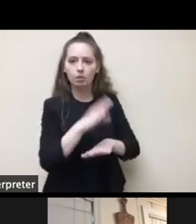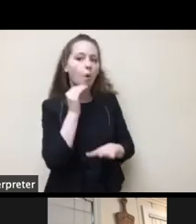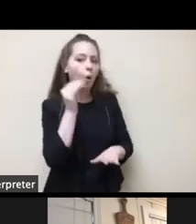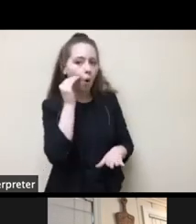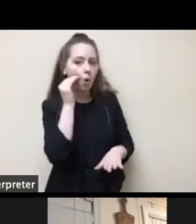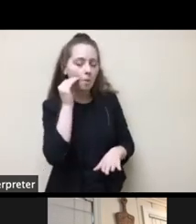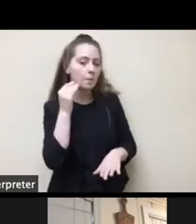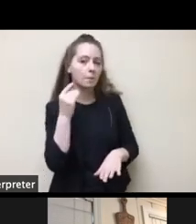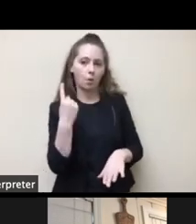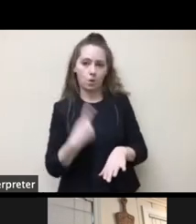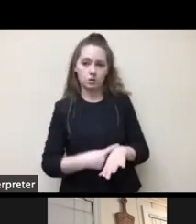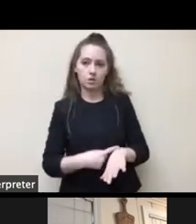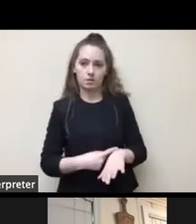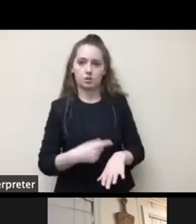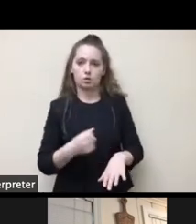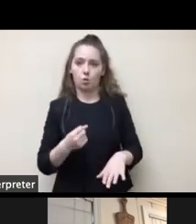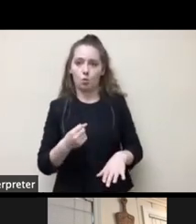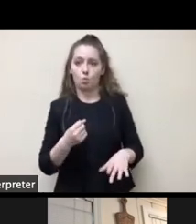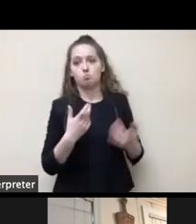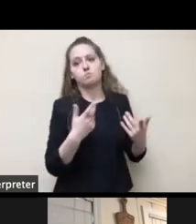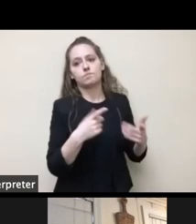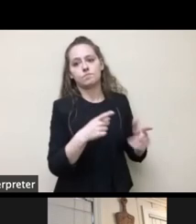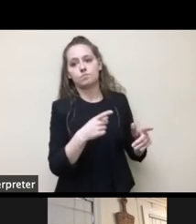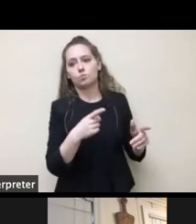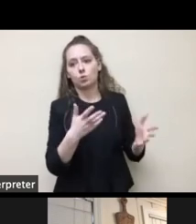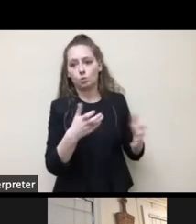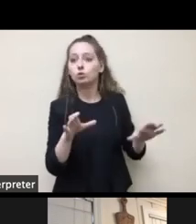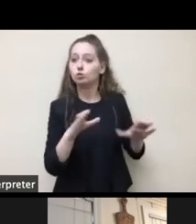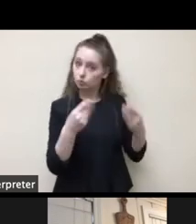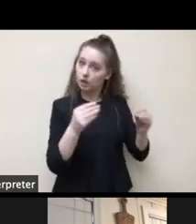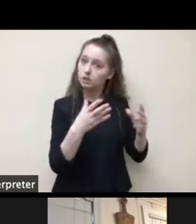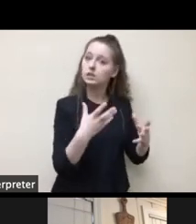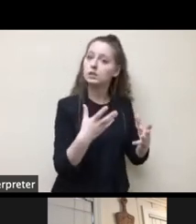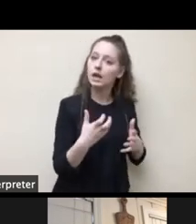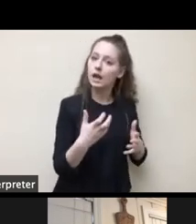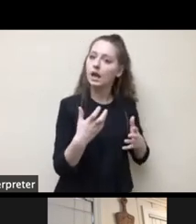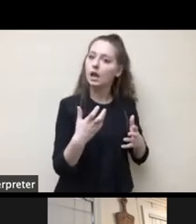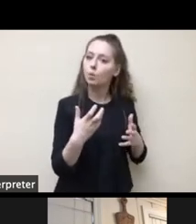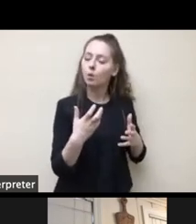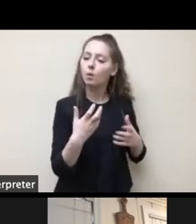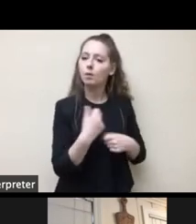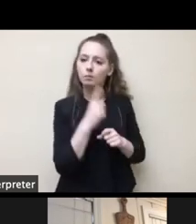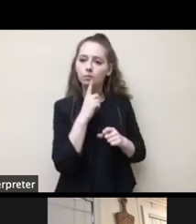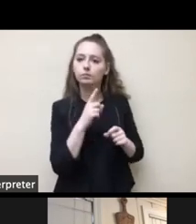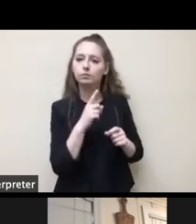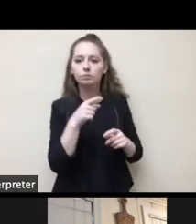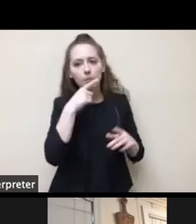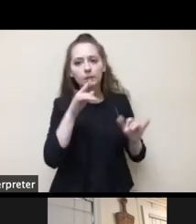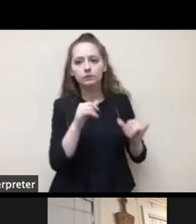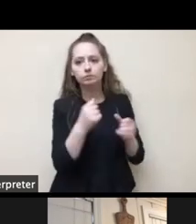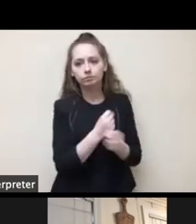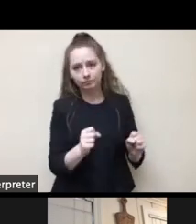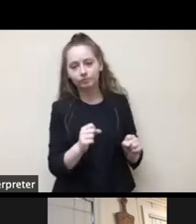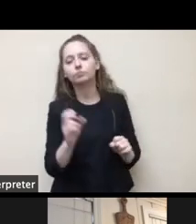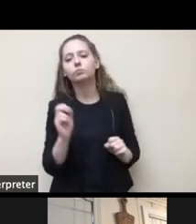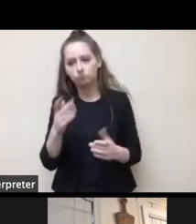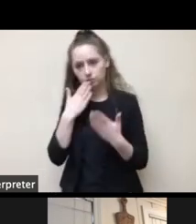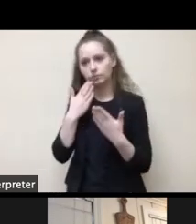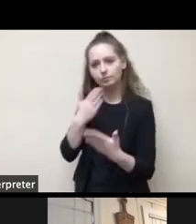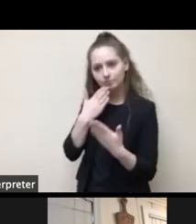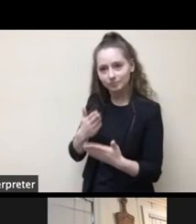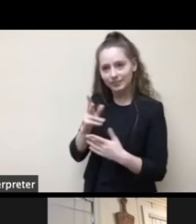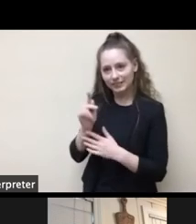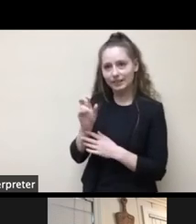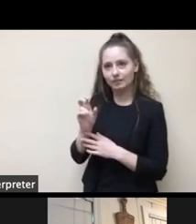do sales, and we also want to make sure that the public's safe and if they attend those. Okay. I appreciate it, Kevin.